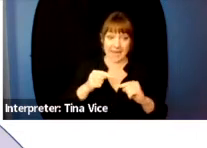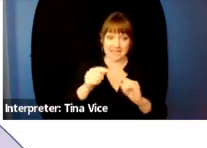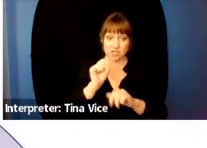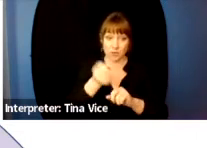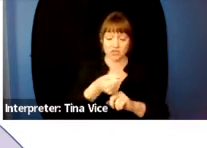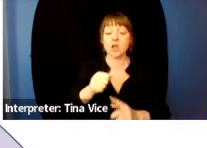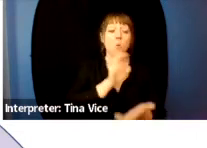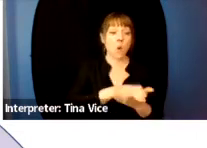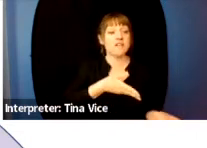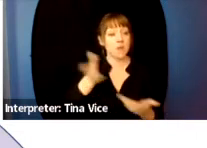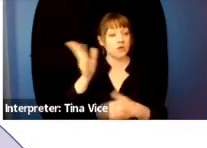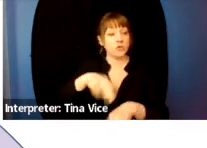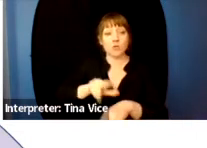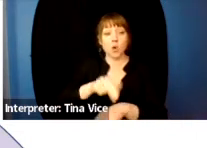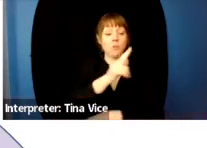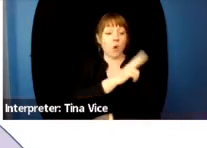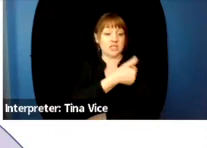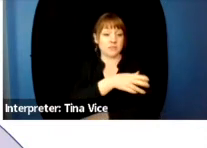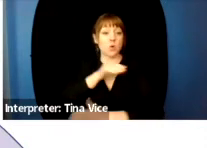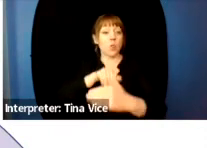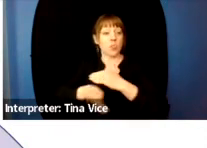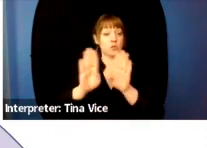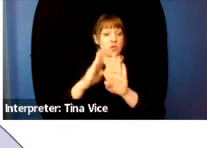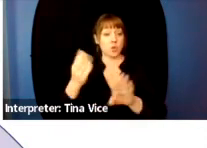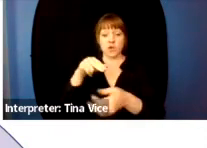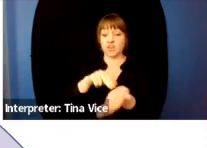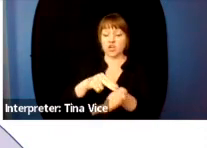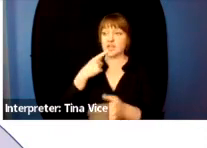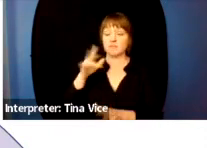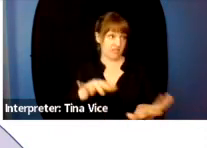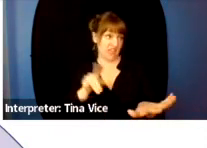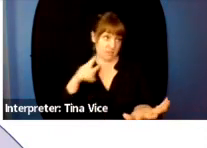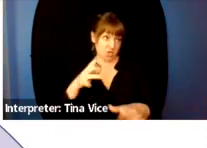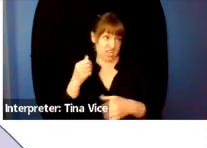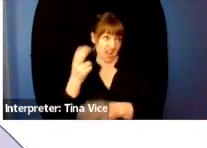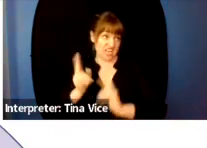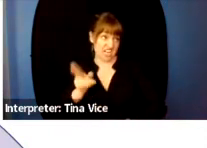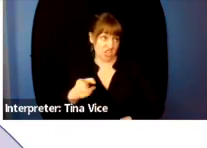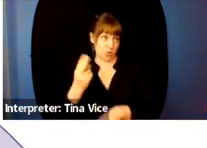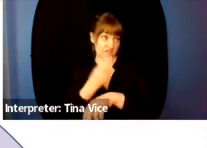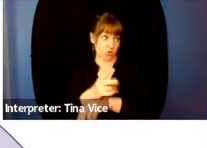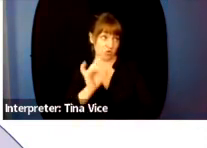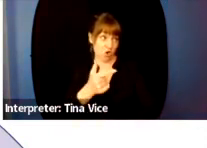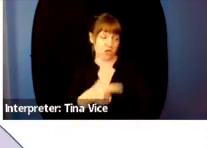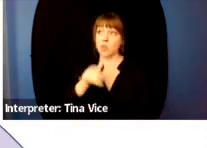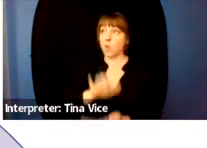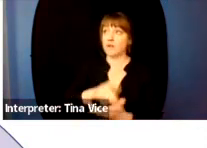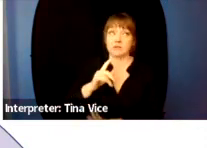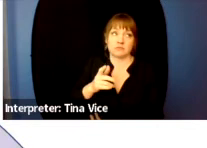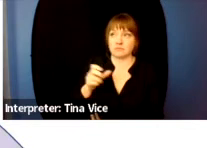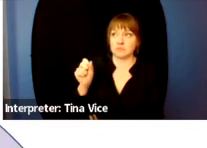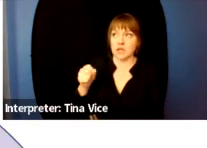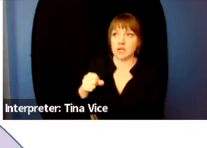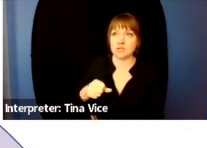their normal hospital, wheeled through the door. The nurse said, "Does this person have a history of drug use?" The wife said, "Yes." The nurse said, "That's all I